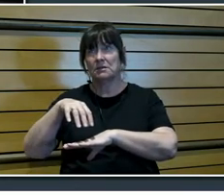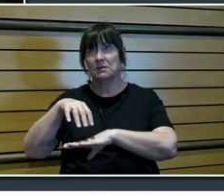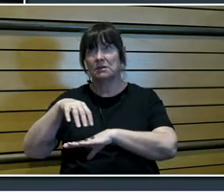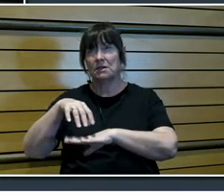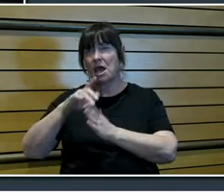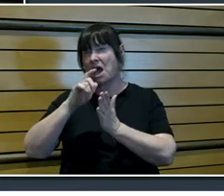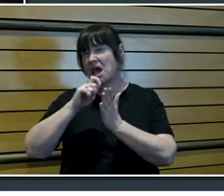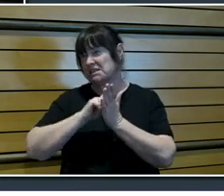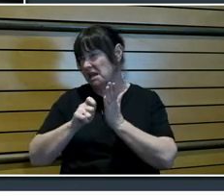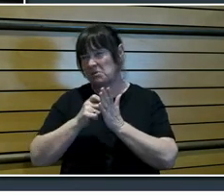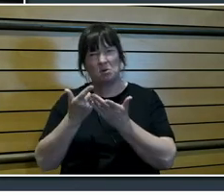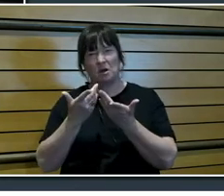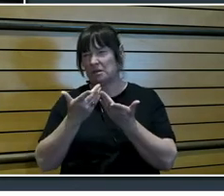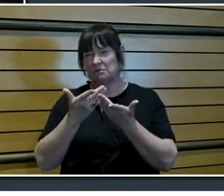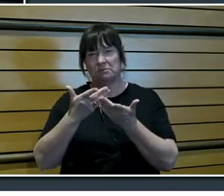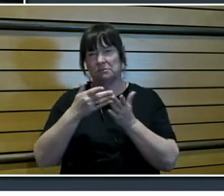assignment or kaupapa